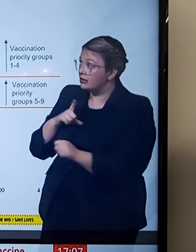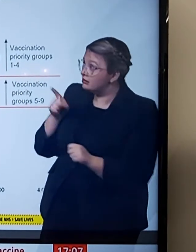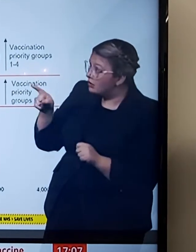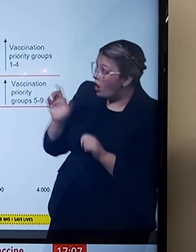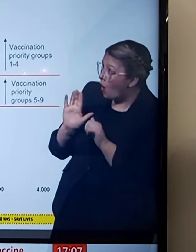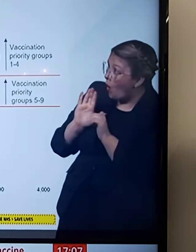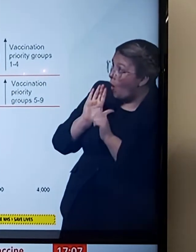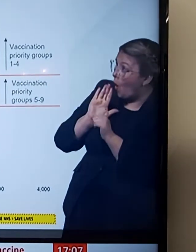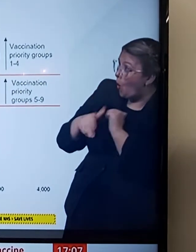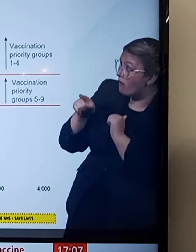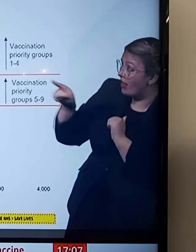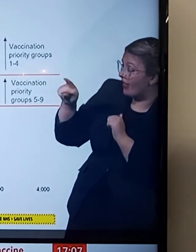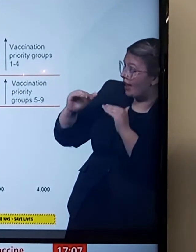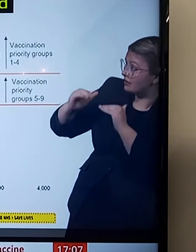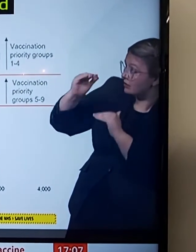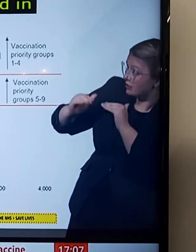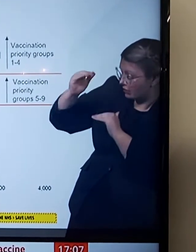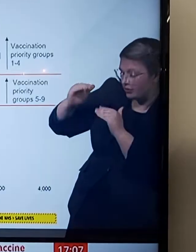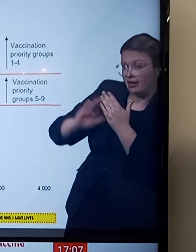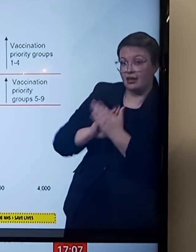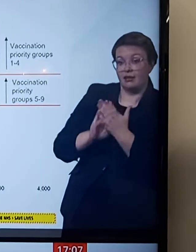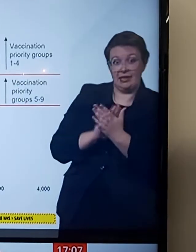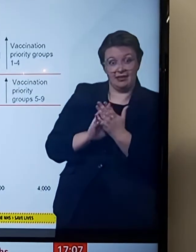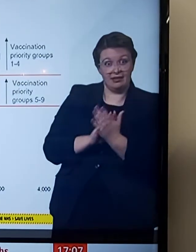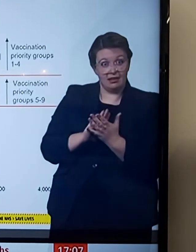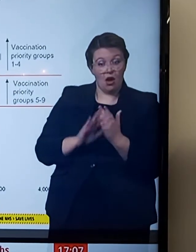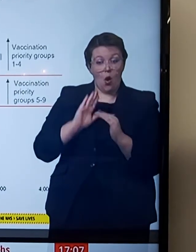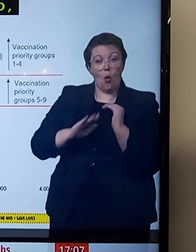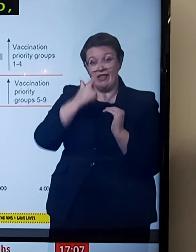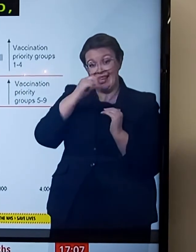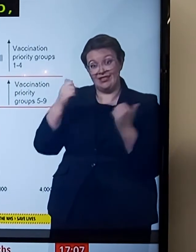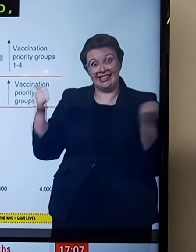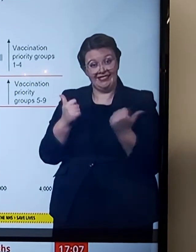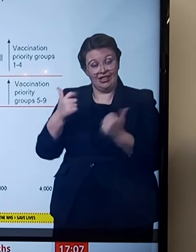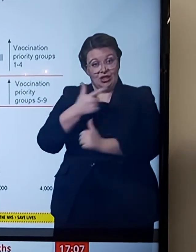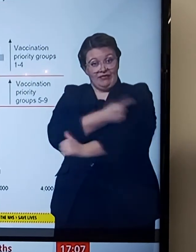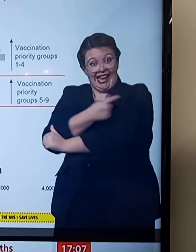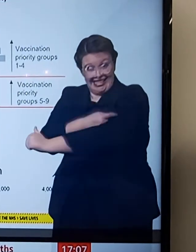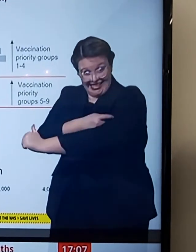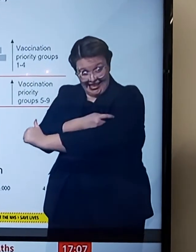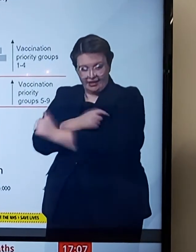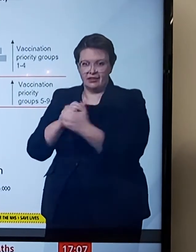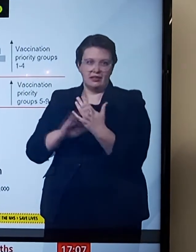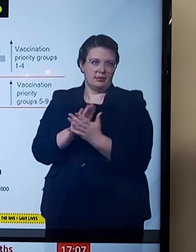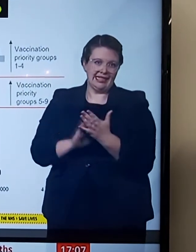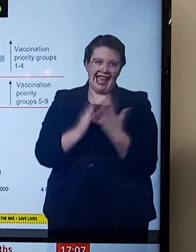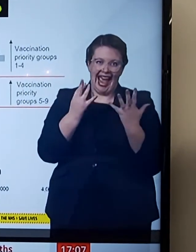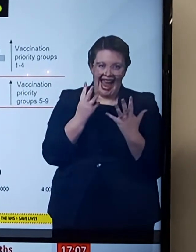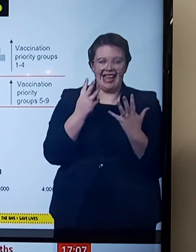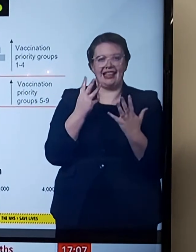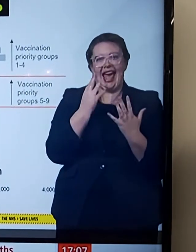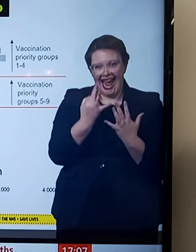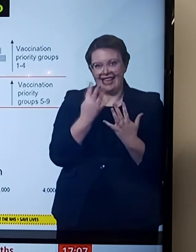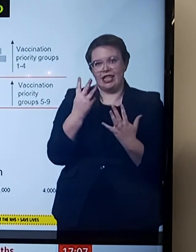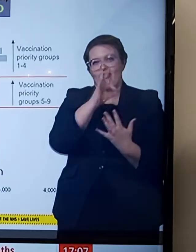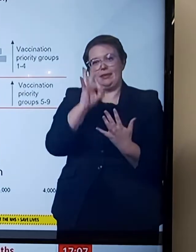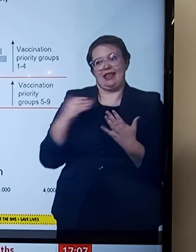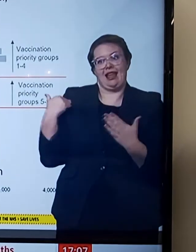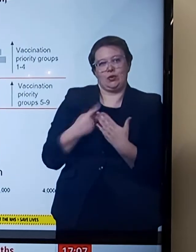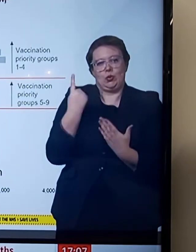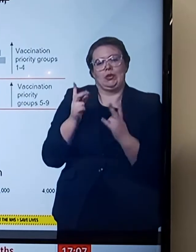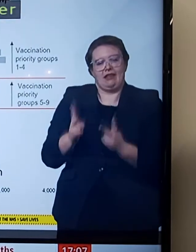over the age which we will get to when we vaccinated everyone over 70. But if you look at the